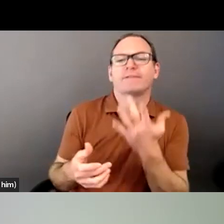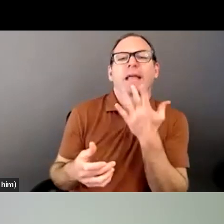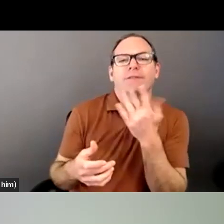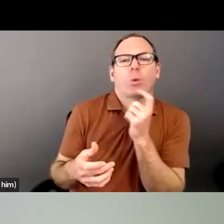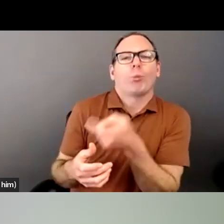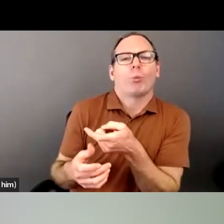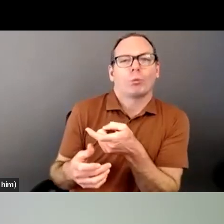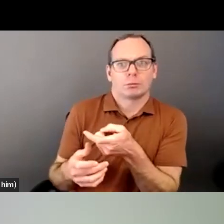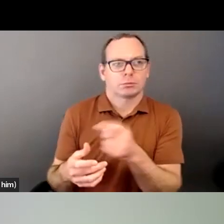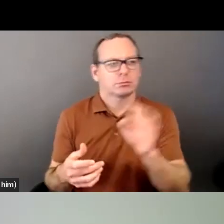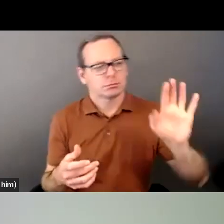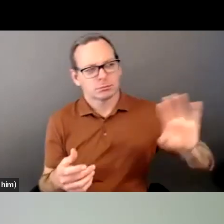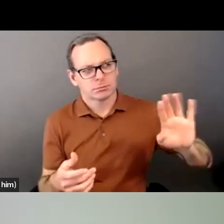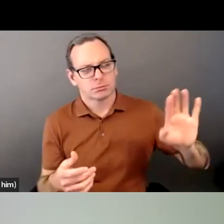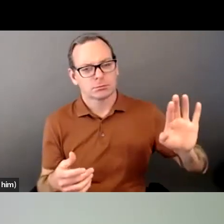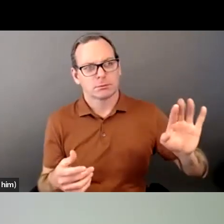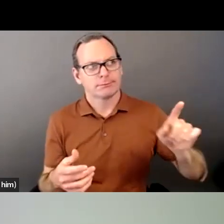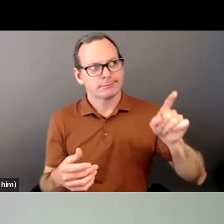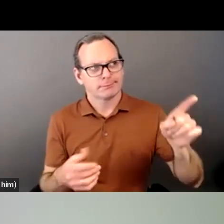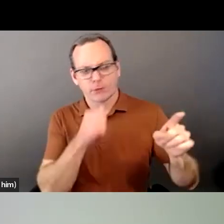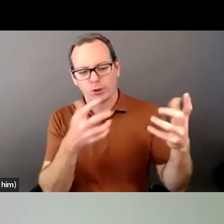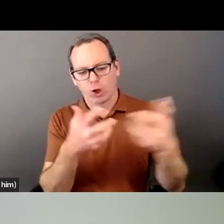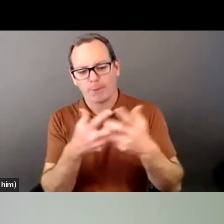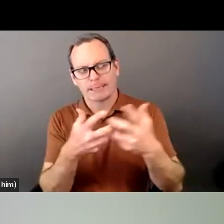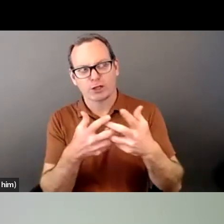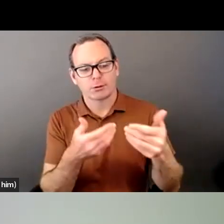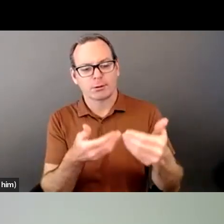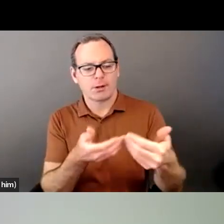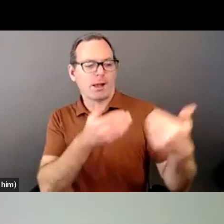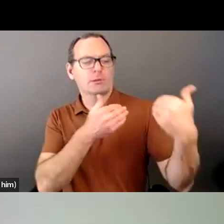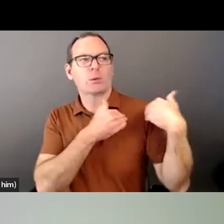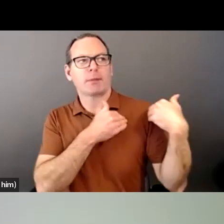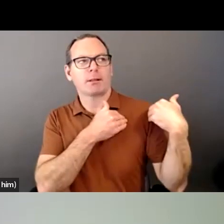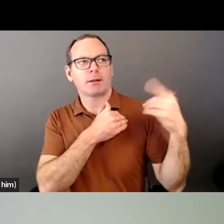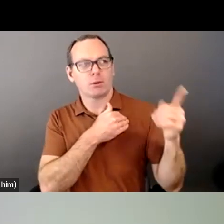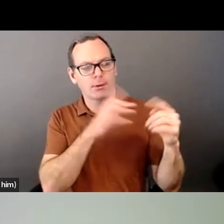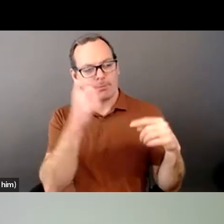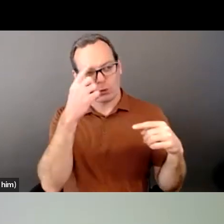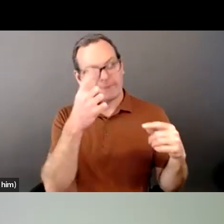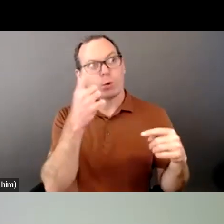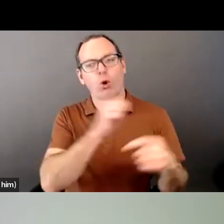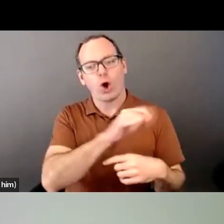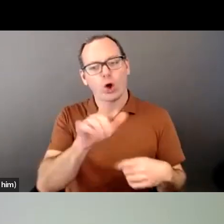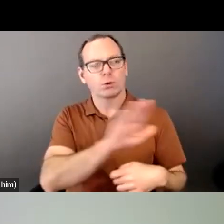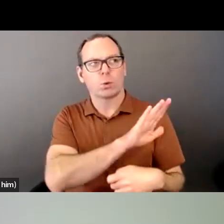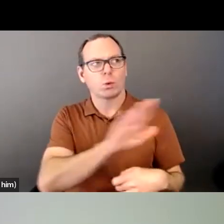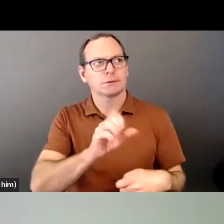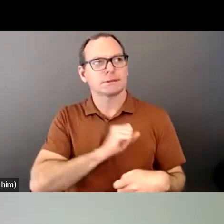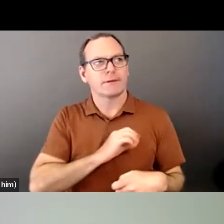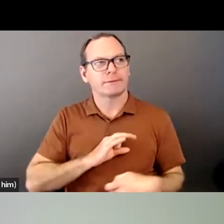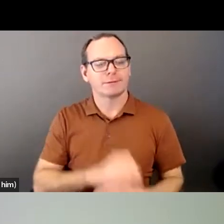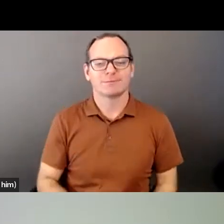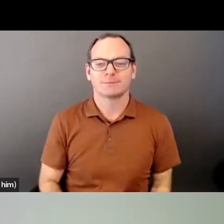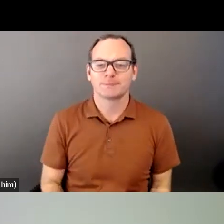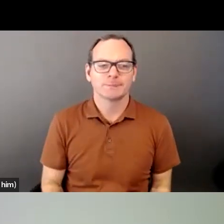how important it is that these are your accountabilities to each and every employee that you have. Thank you so much. I'm gonna